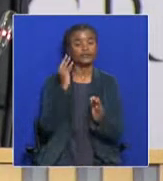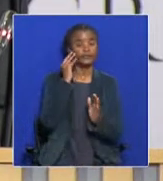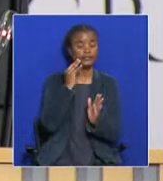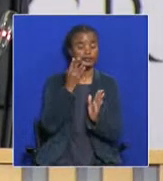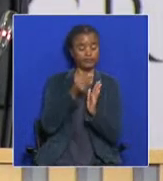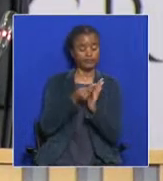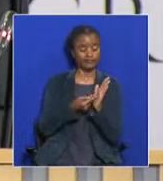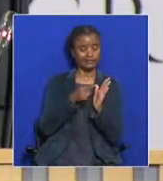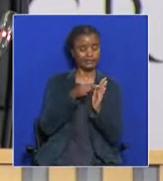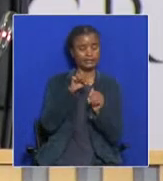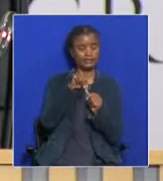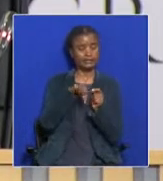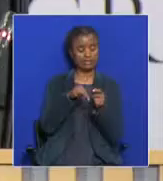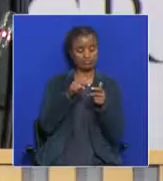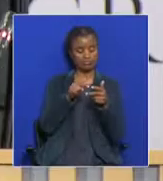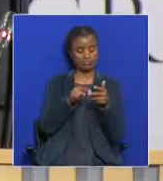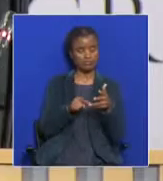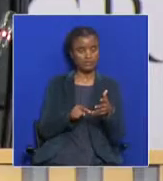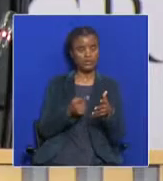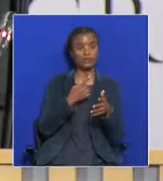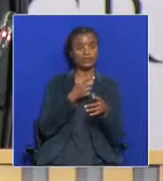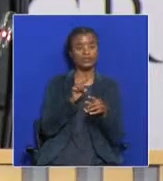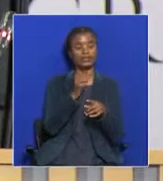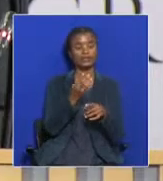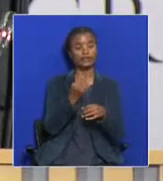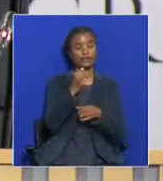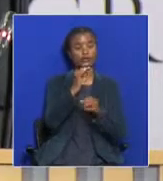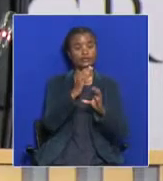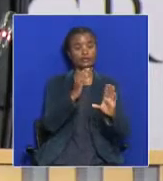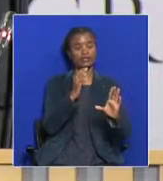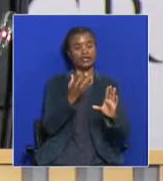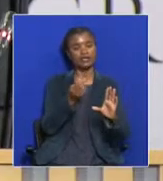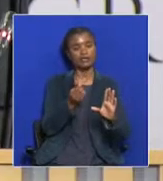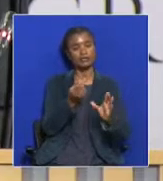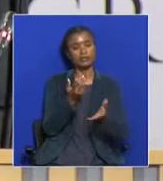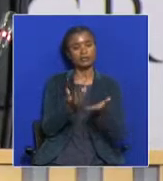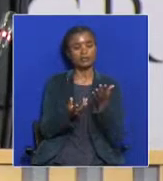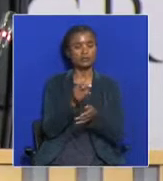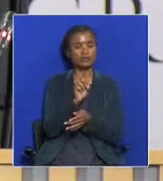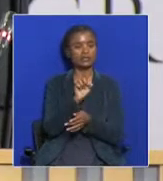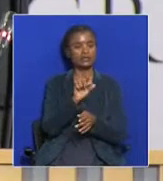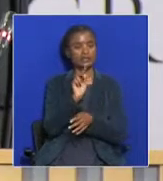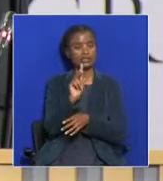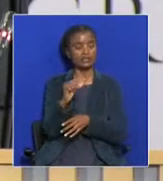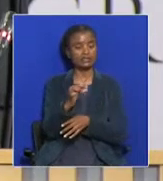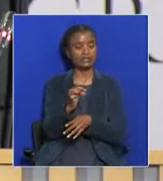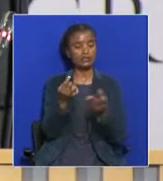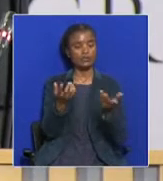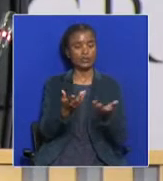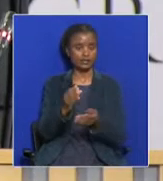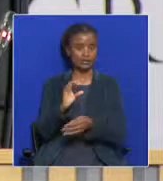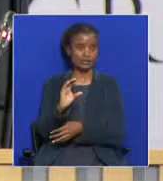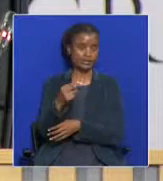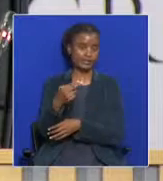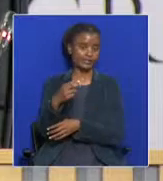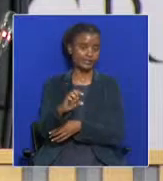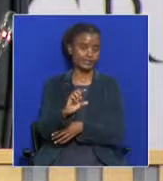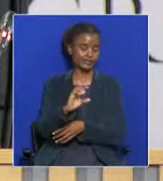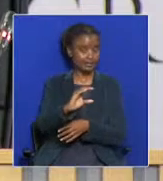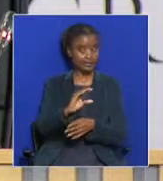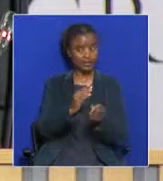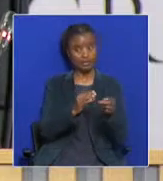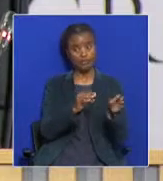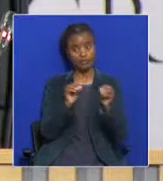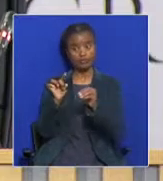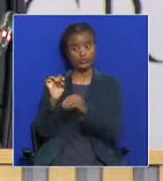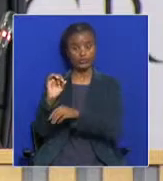possibly containing 27 kilograms of drug, which was kept at CHC warehouse destined for Johannesburg. We did receive that in